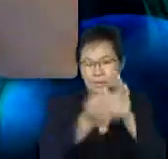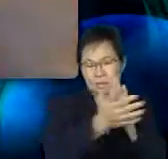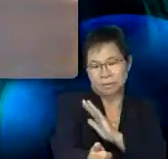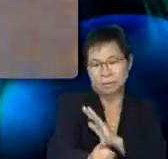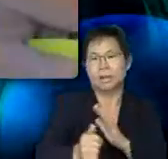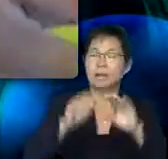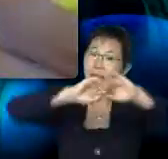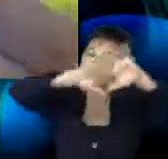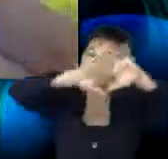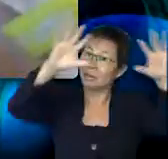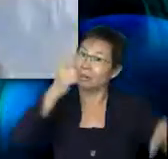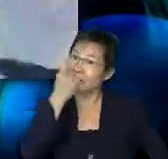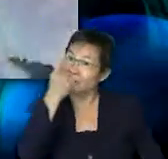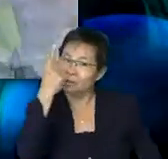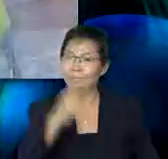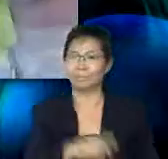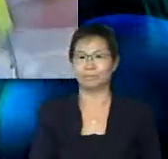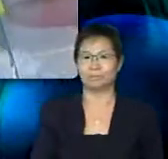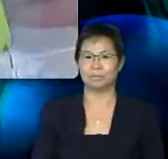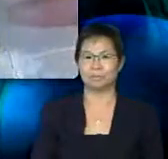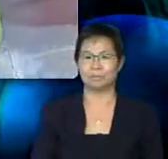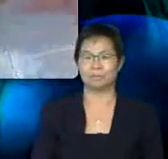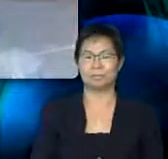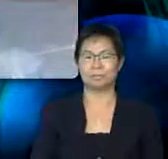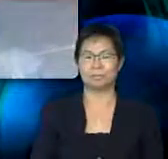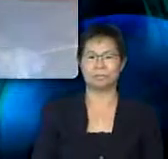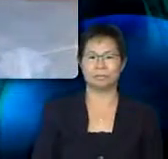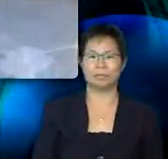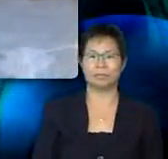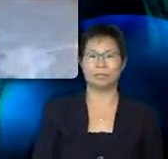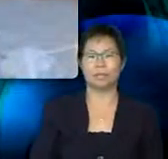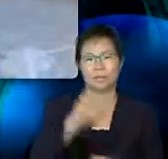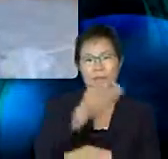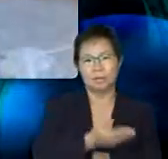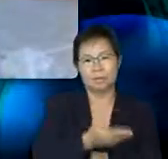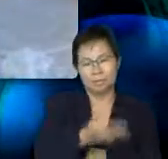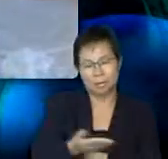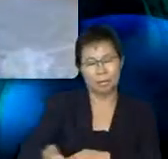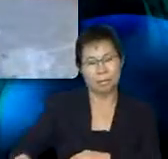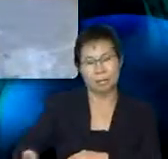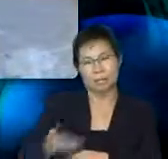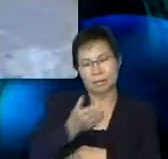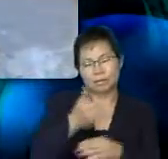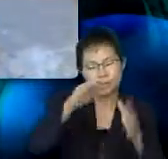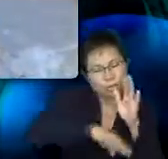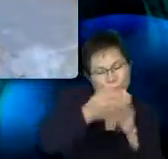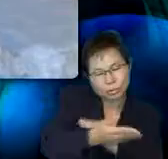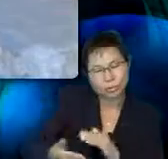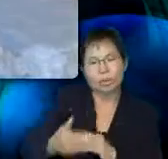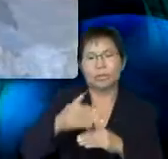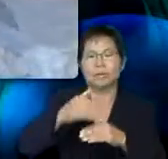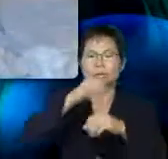are clearly understood. Cheap conventional materials are utilized to construct